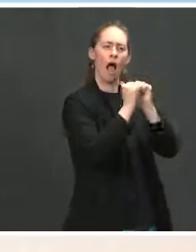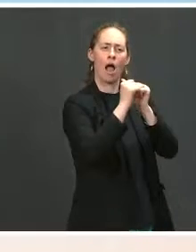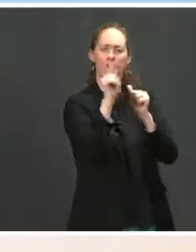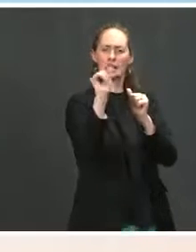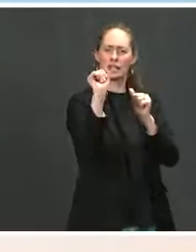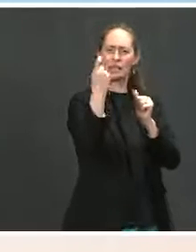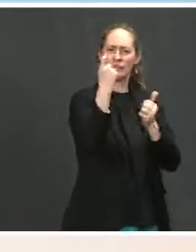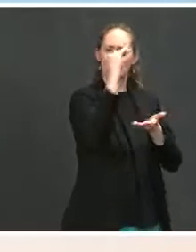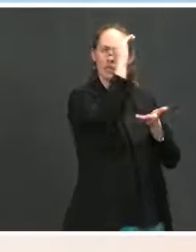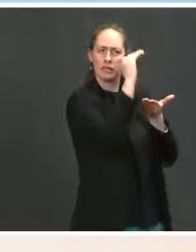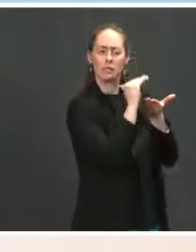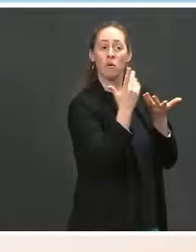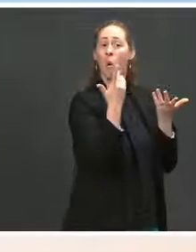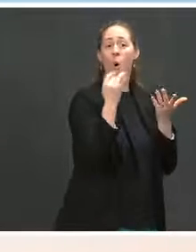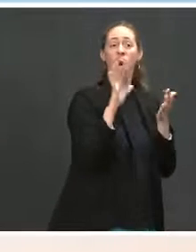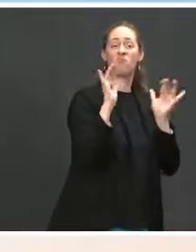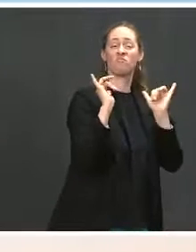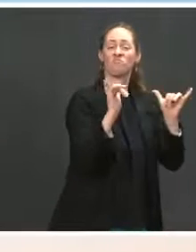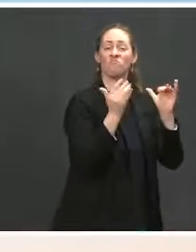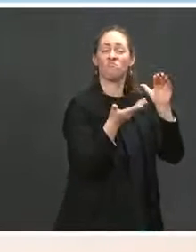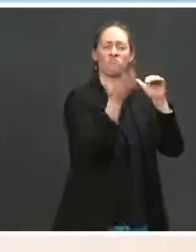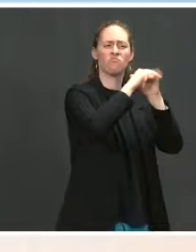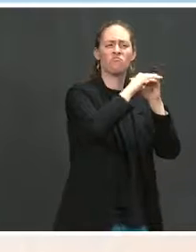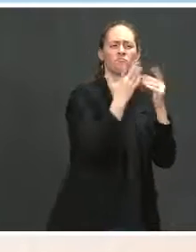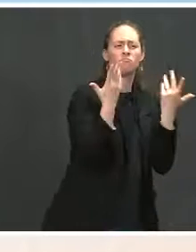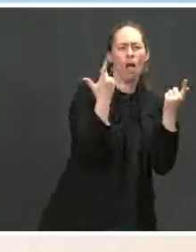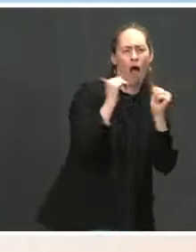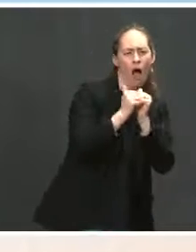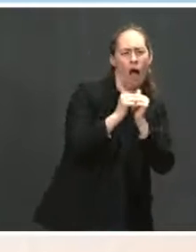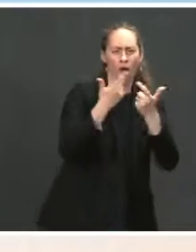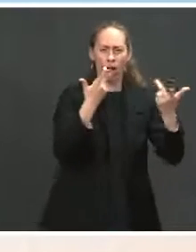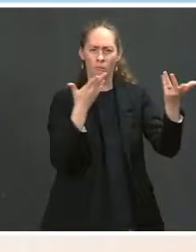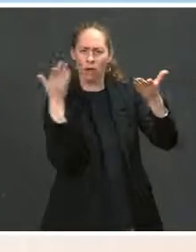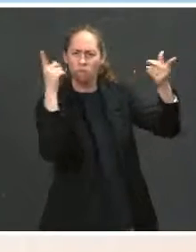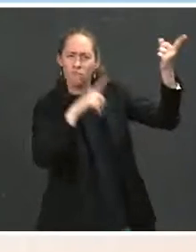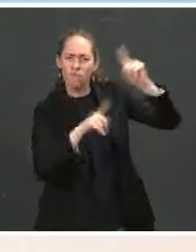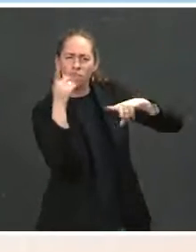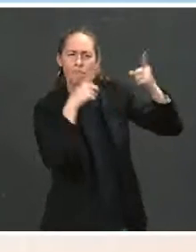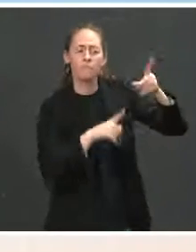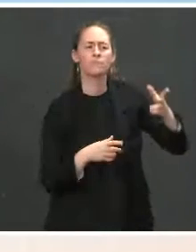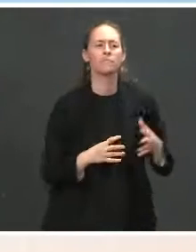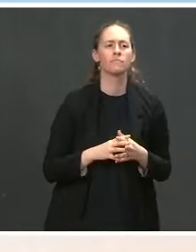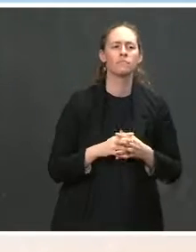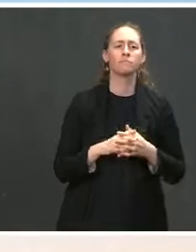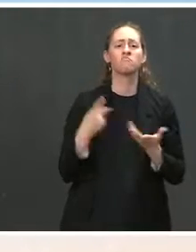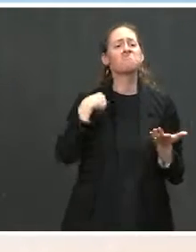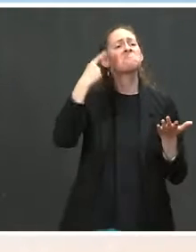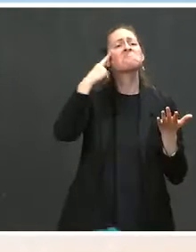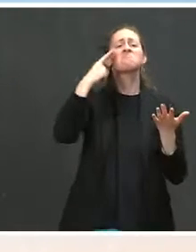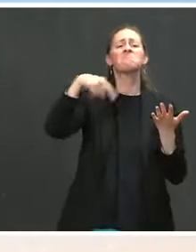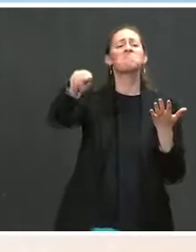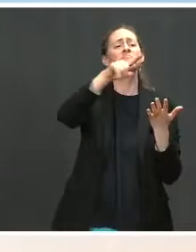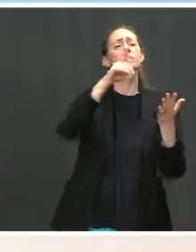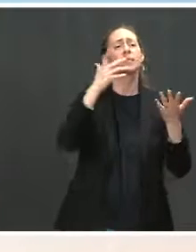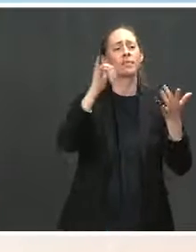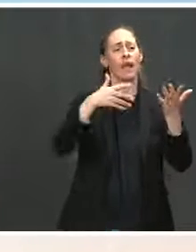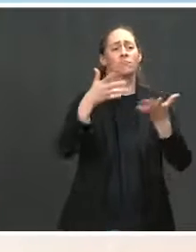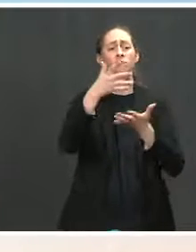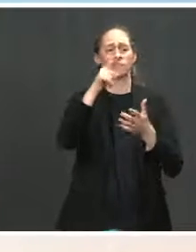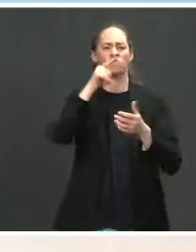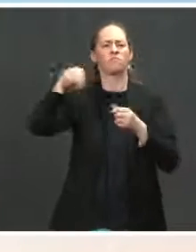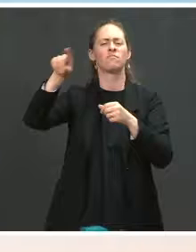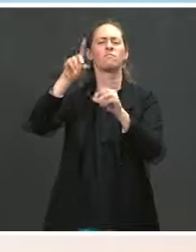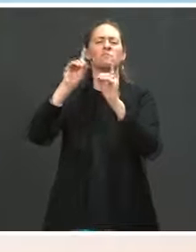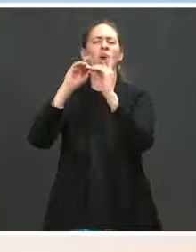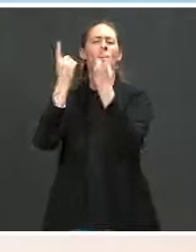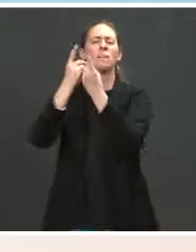higher number than it already is. Well, I certainly think those negotiations will happen out of the Treasury Department. The